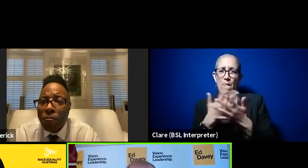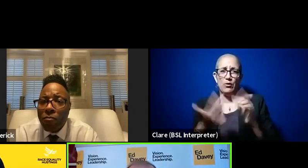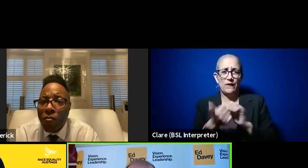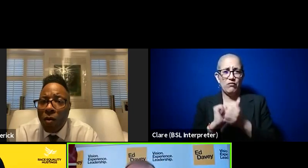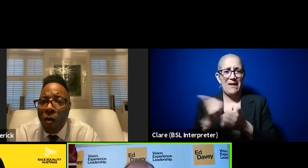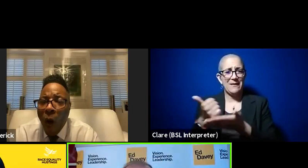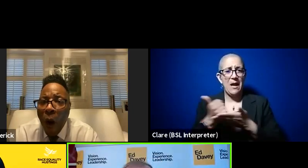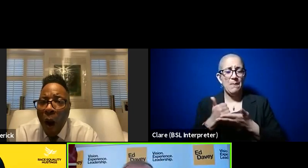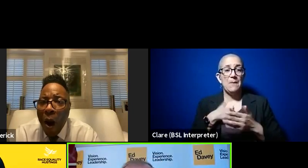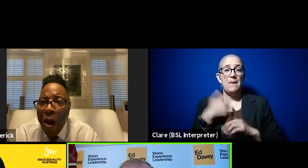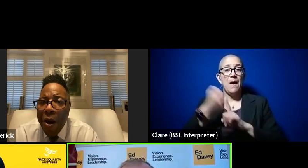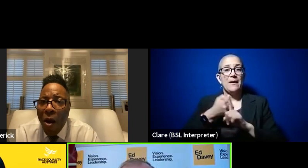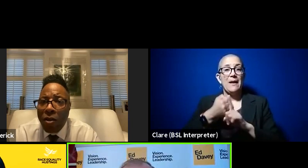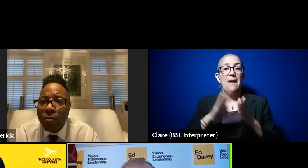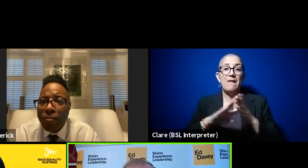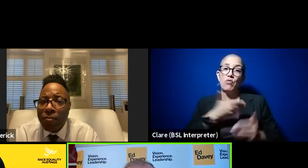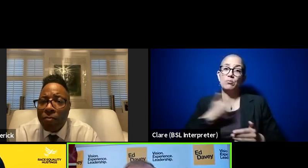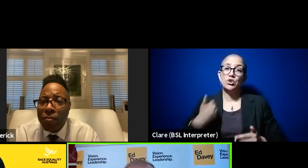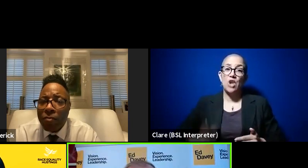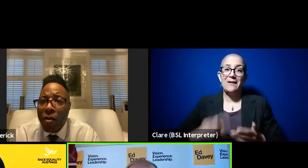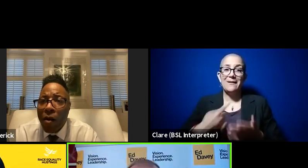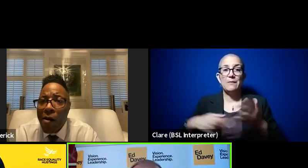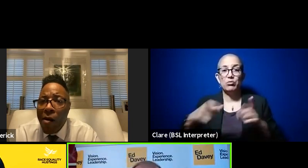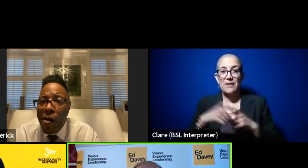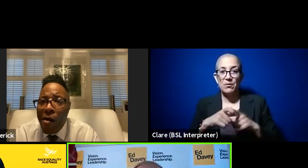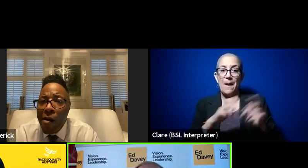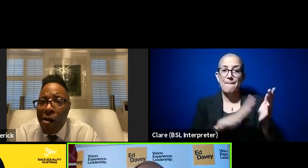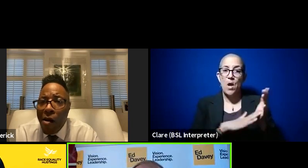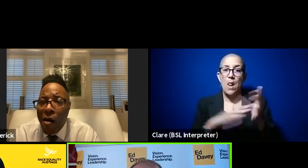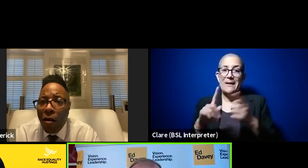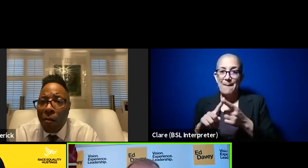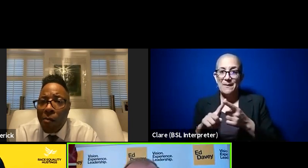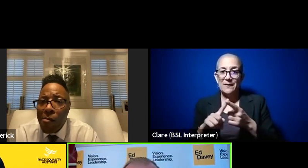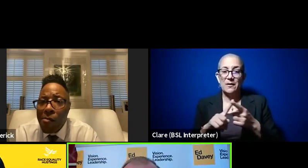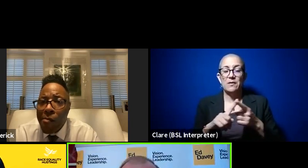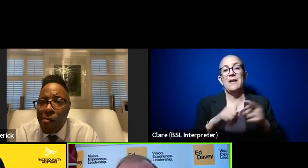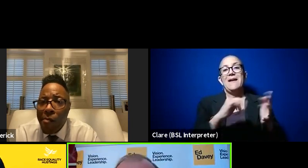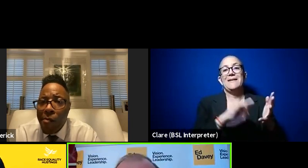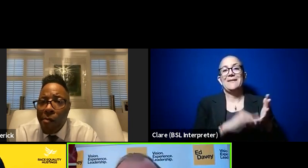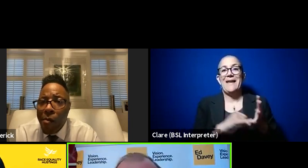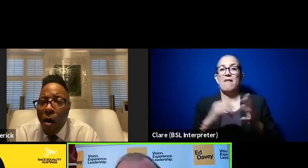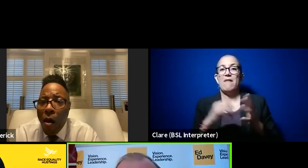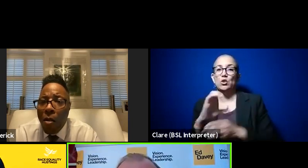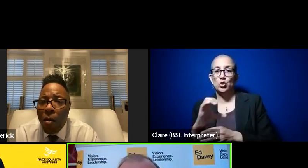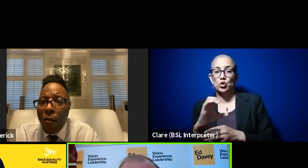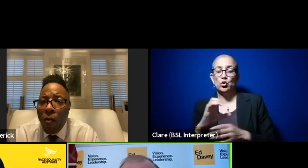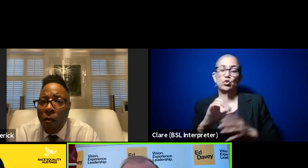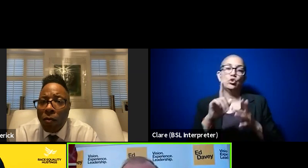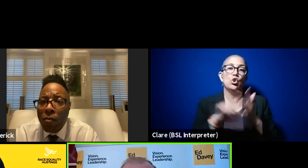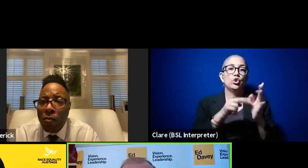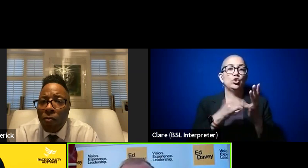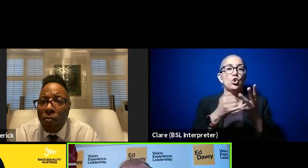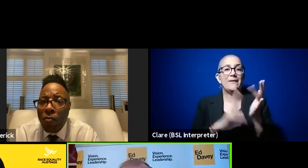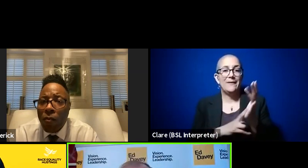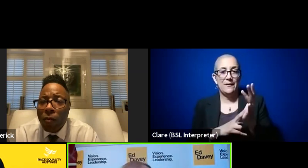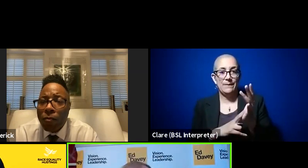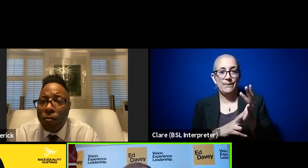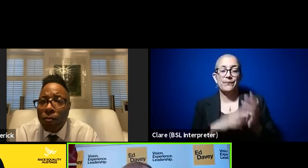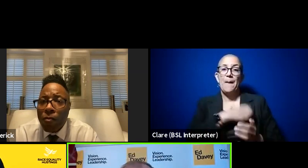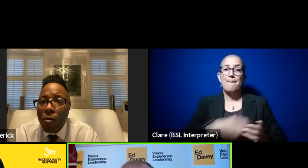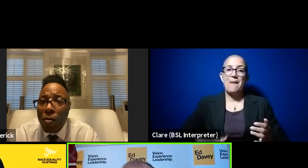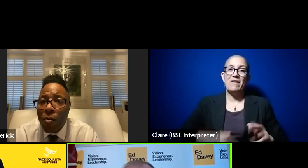campaign from Chinese Liberal Democrats, people like Merlene Emerson, Linda Chung, Sarah Chung Johnson, Baroness